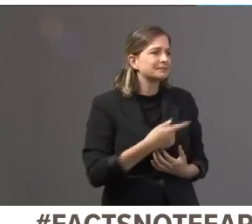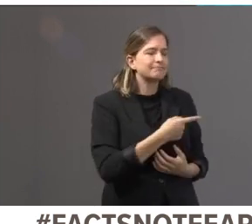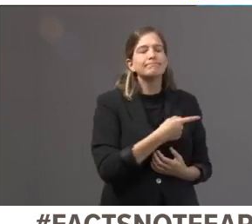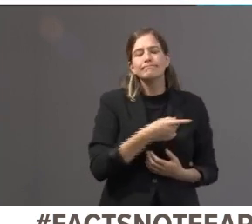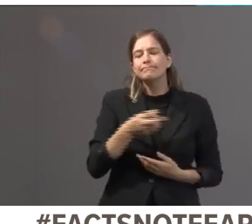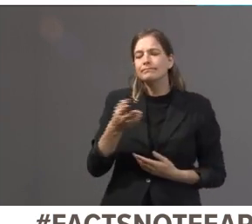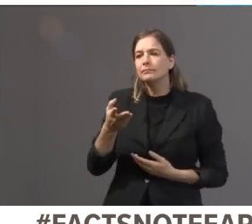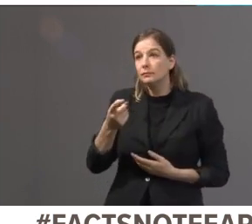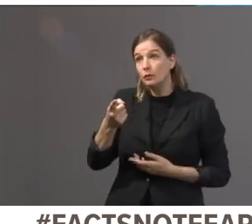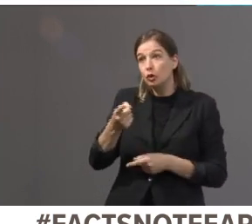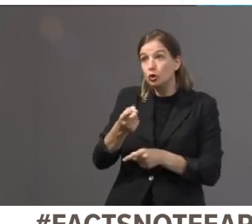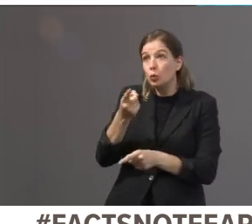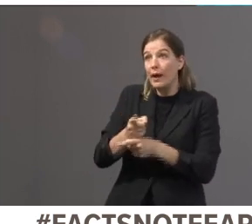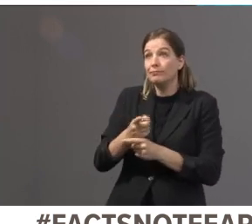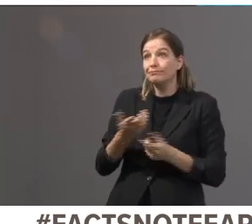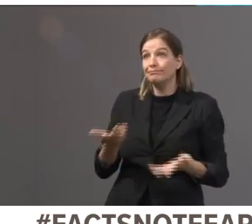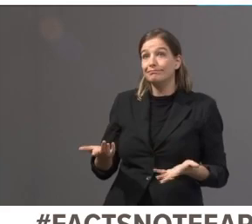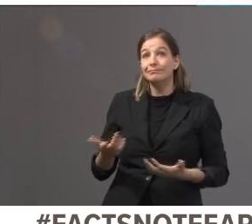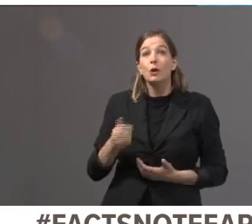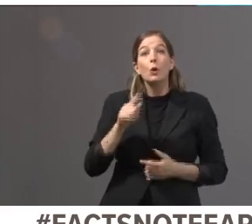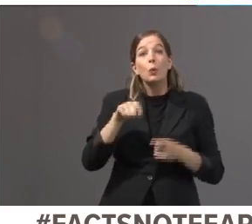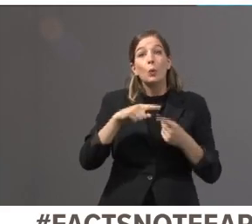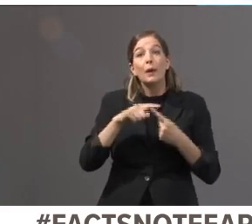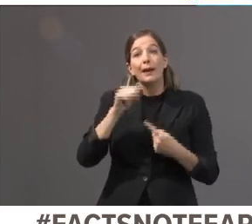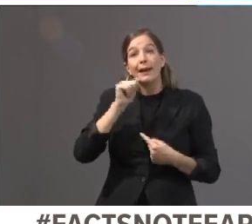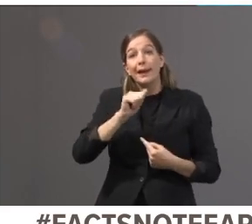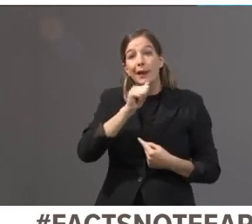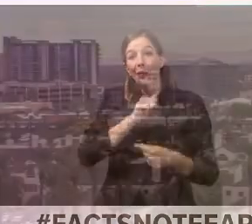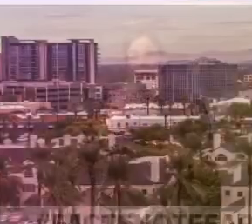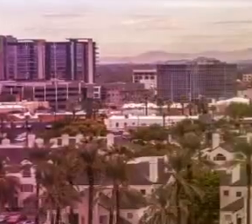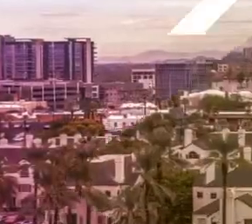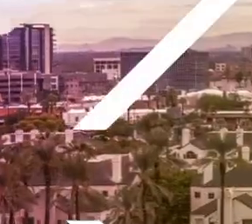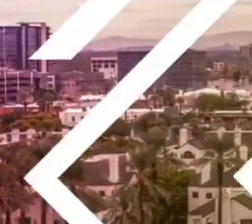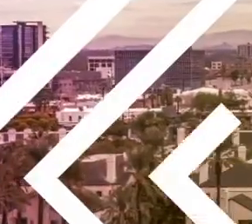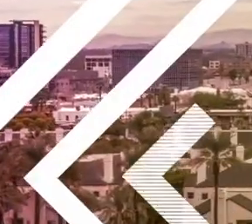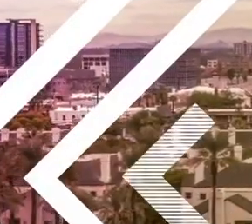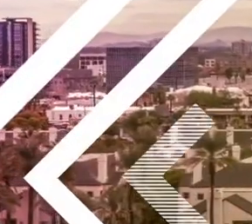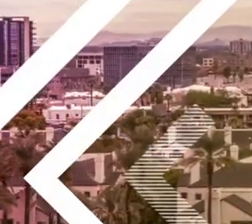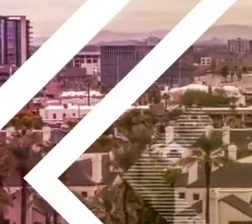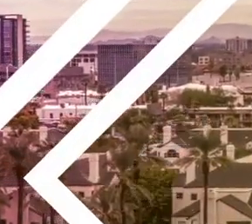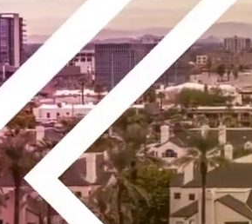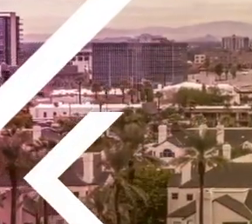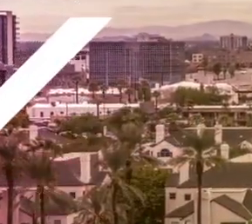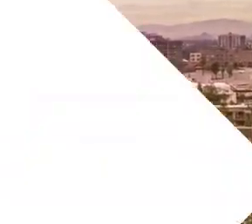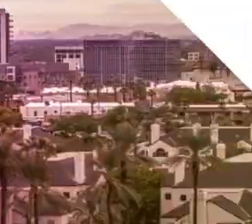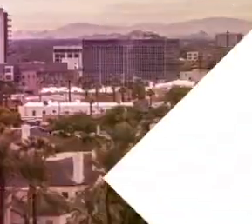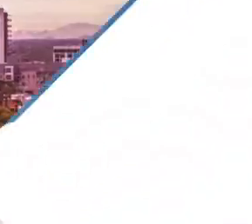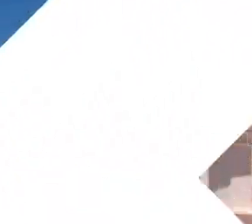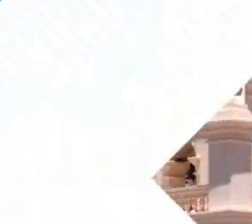get to 12 News first. Decision to reopen.